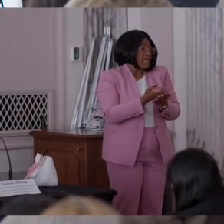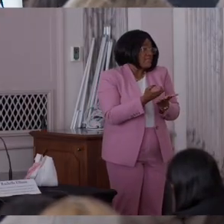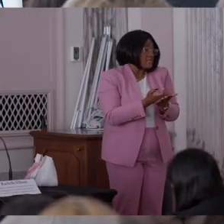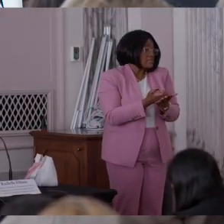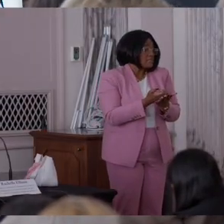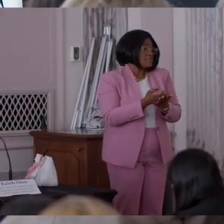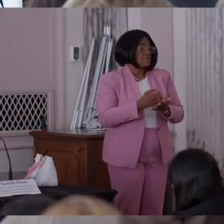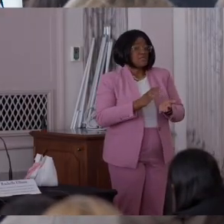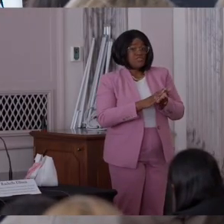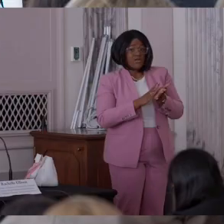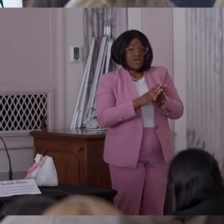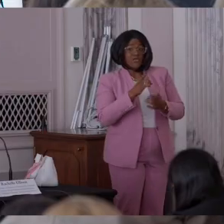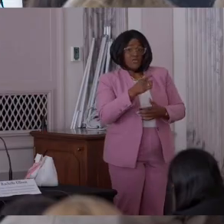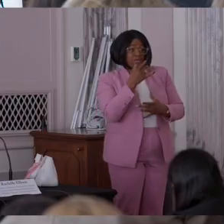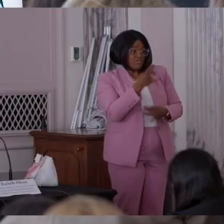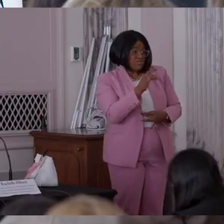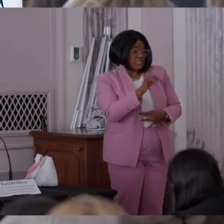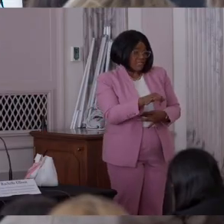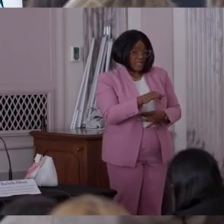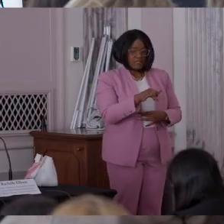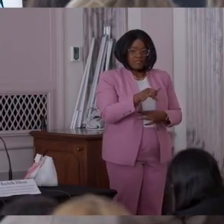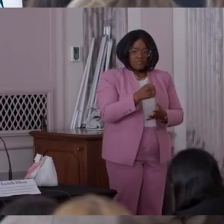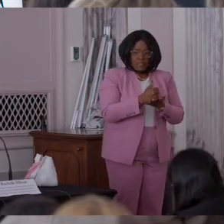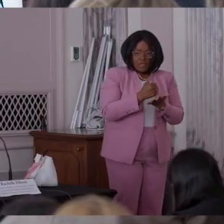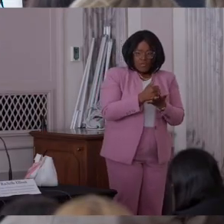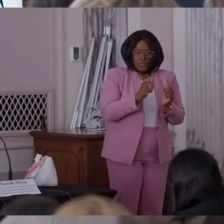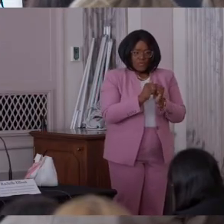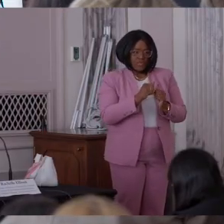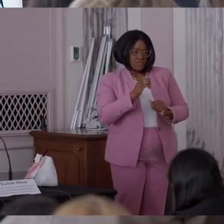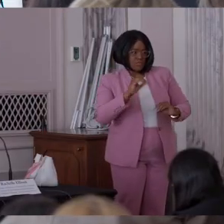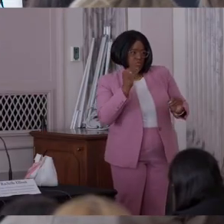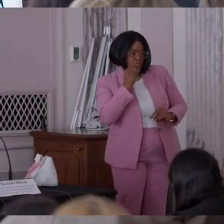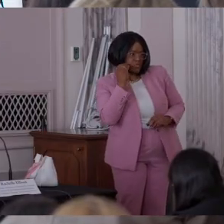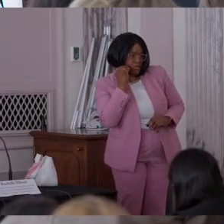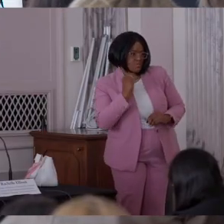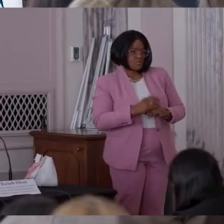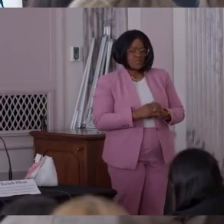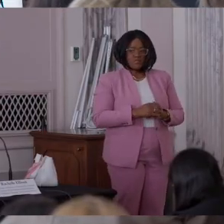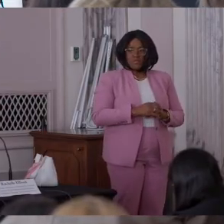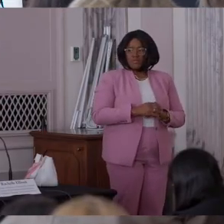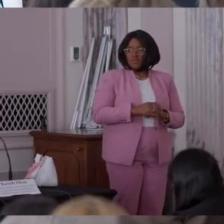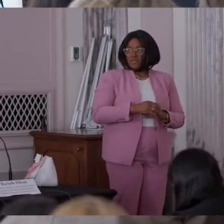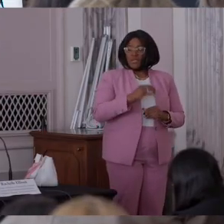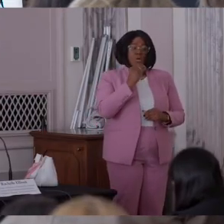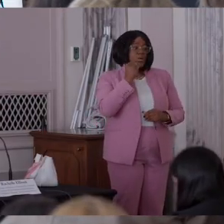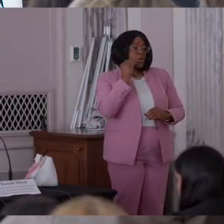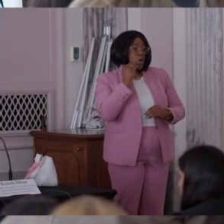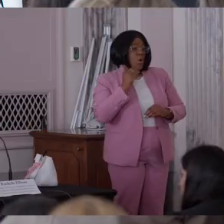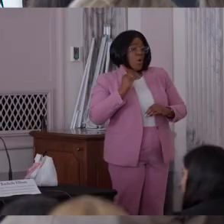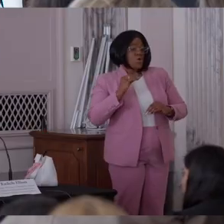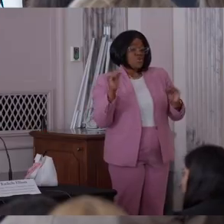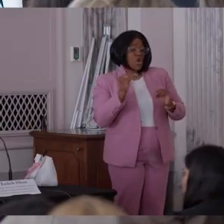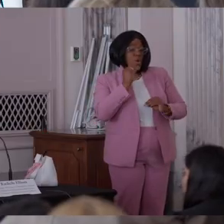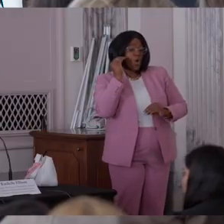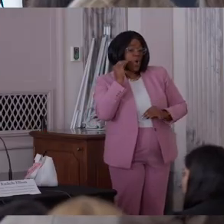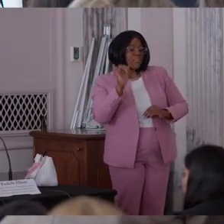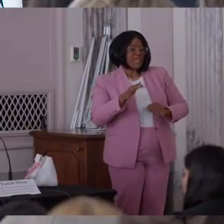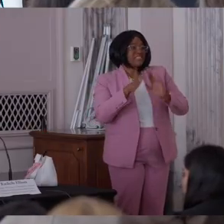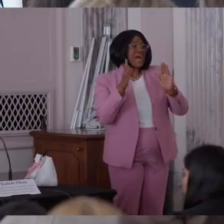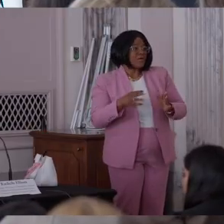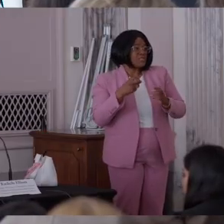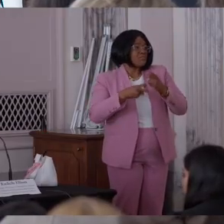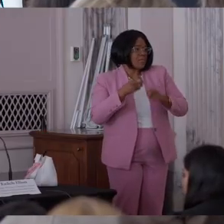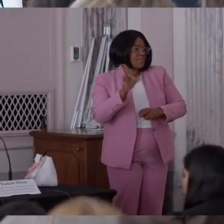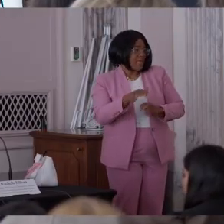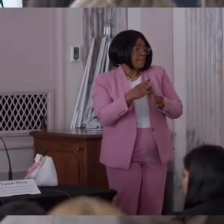to, if you're interested in the housing and homelessness world, shout out to Greg Coburn's book, Homelessness is a Housing Issue. It really talks